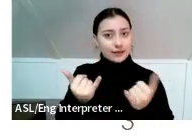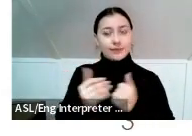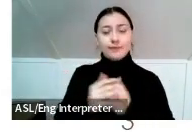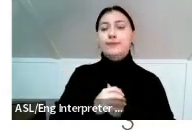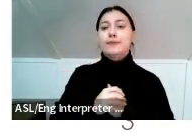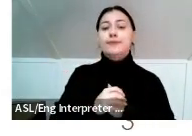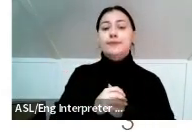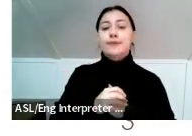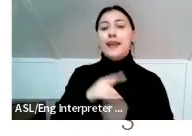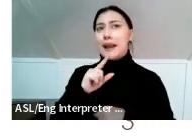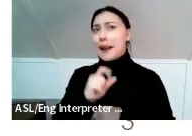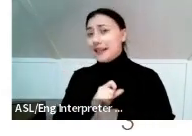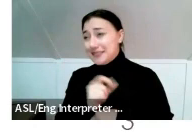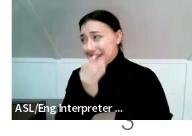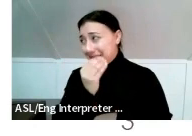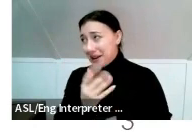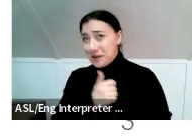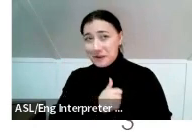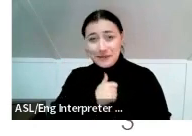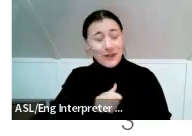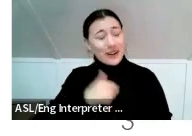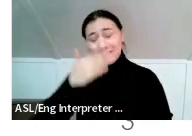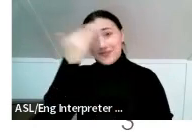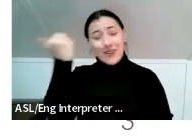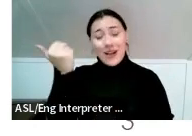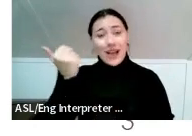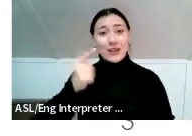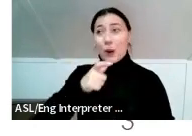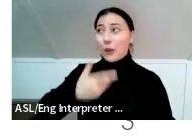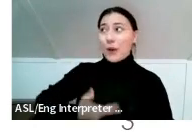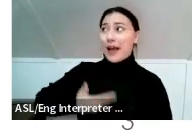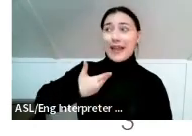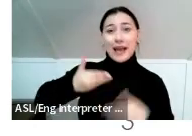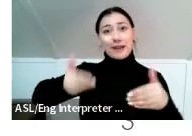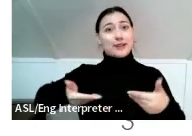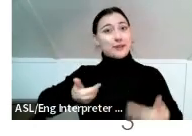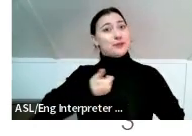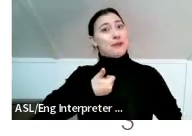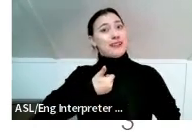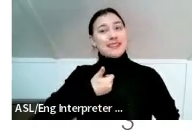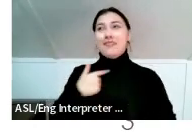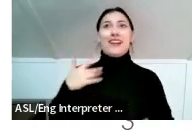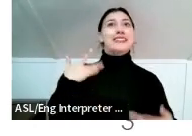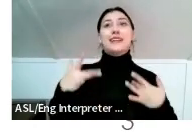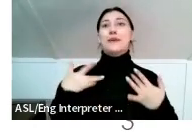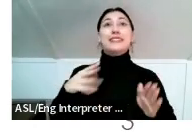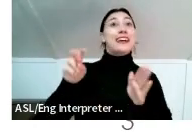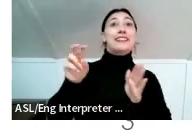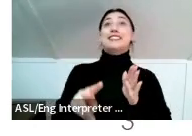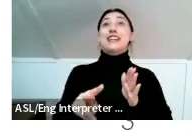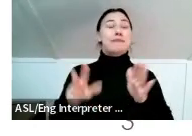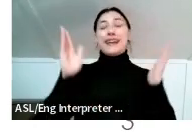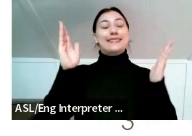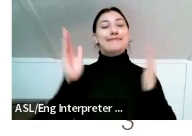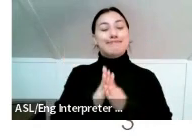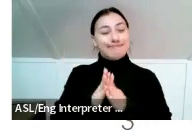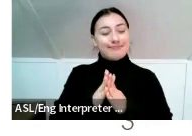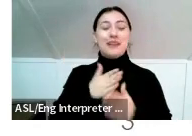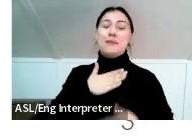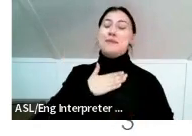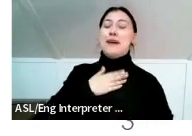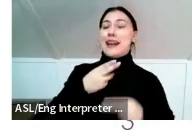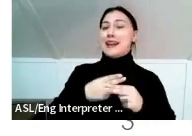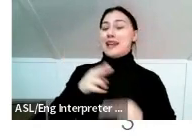And actually, I'm so sorry, I forgot to introduce myself right at the top. I was just so excited to jump right into today's presentation. But my name